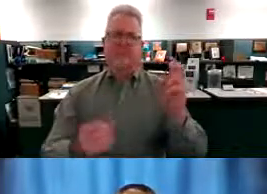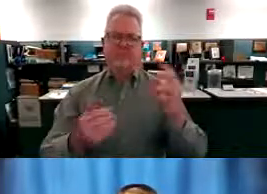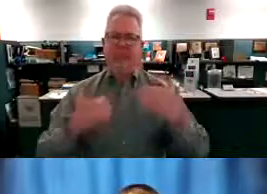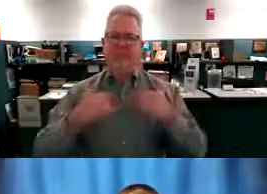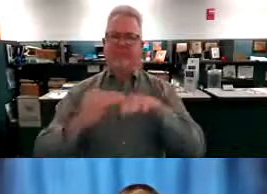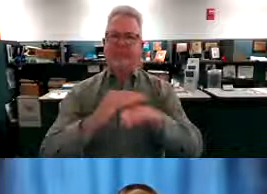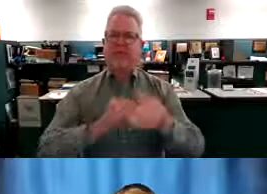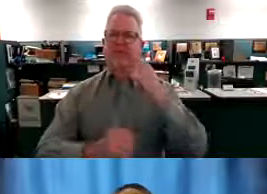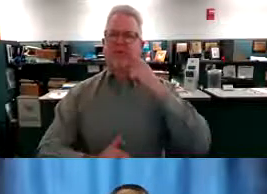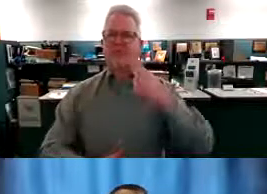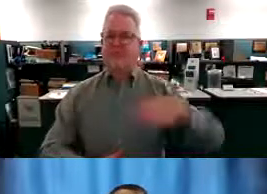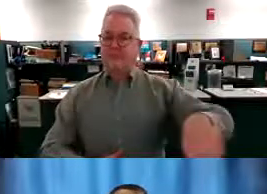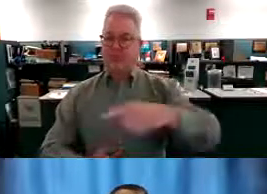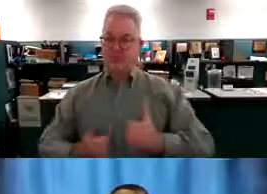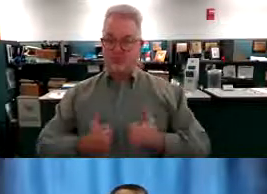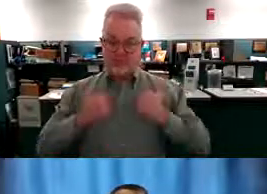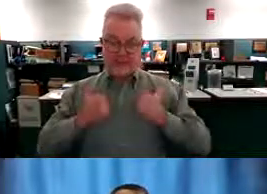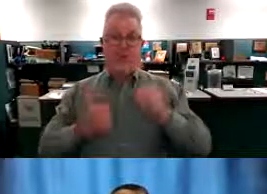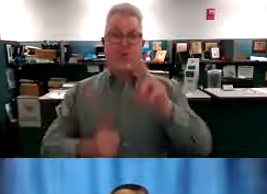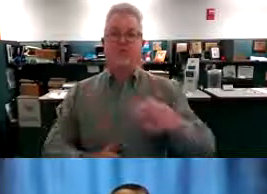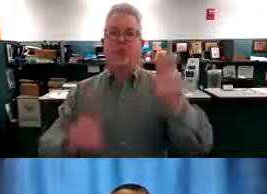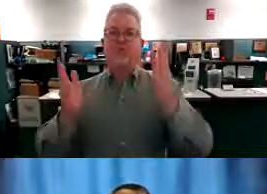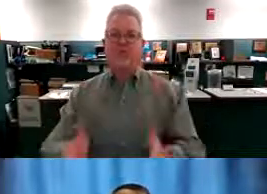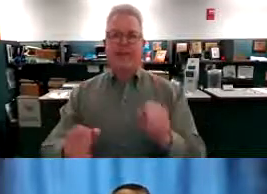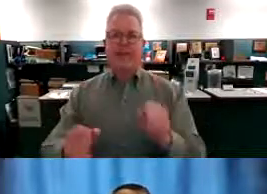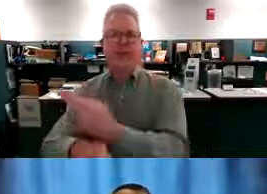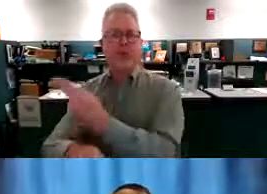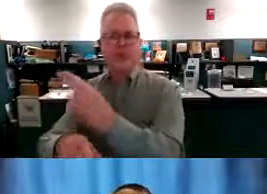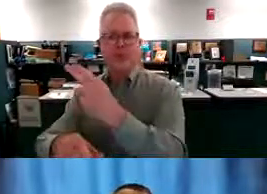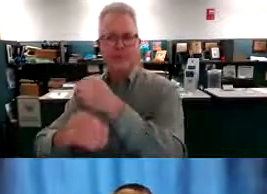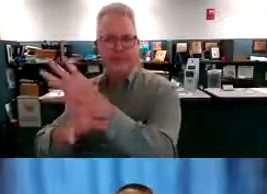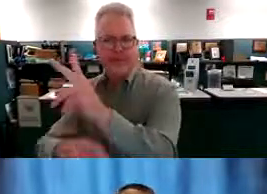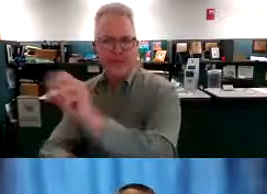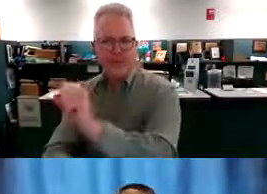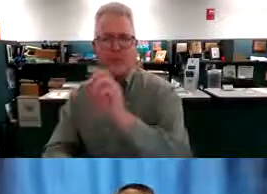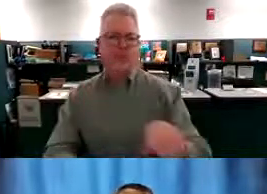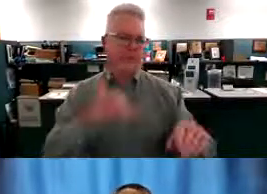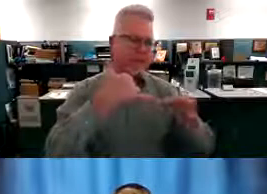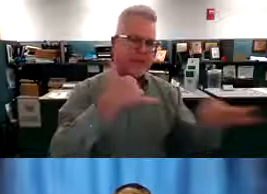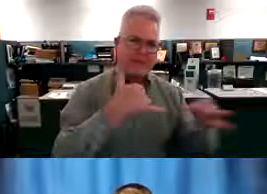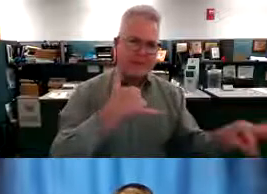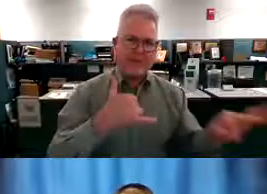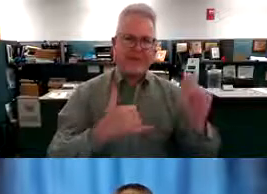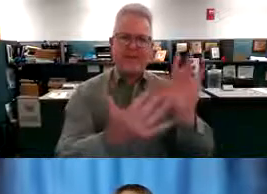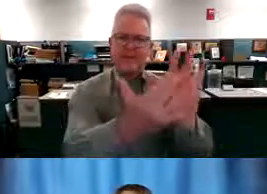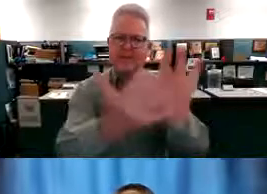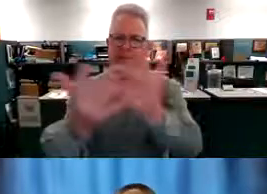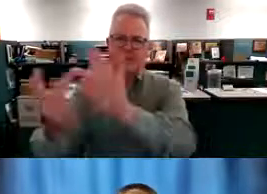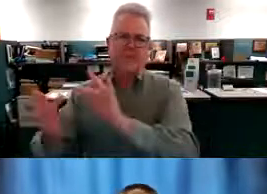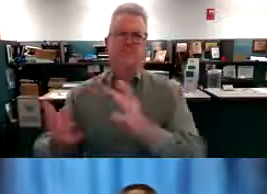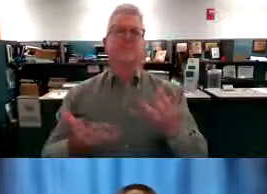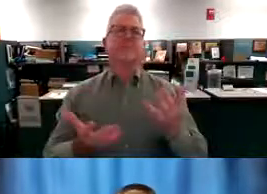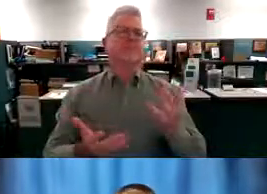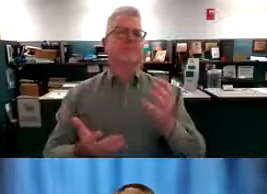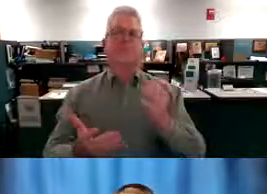arenas, tourism. There's so much tourism, and really to make sure that all travelers can be able to use VRS or